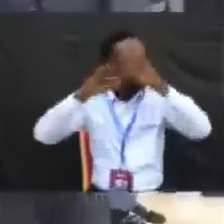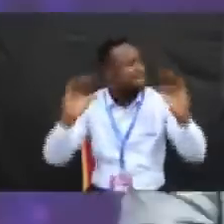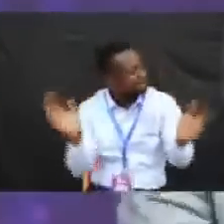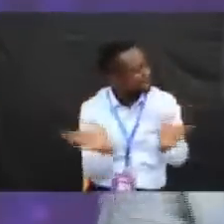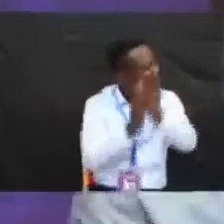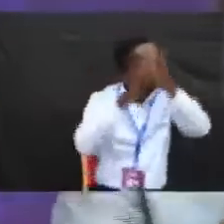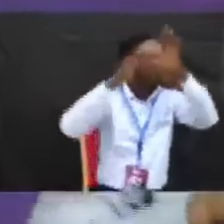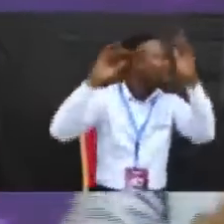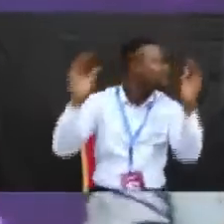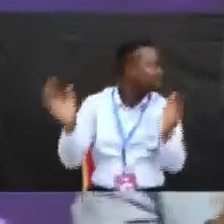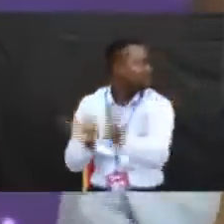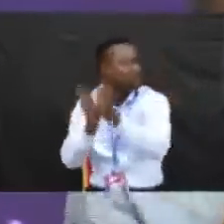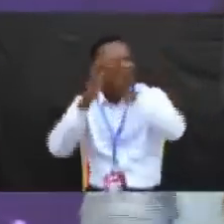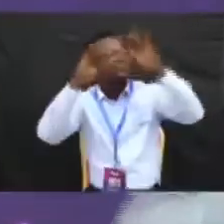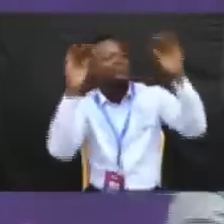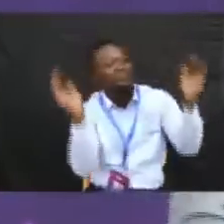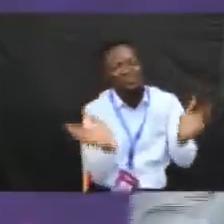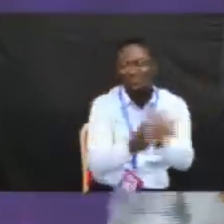Hallelujah.